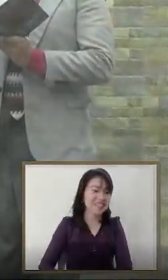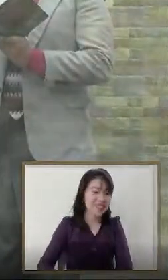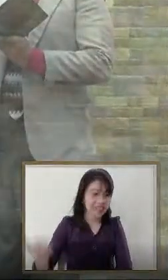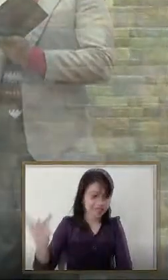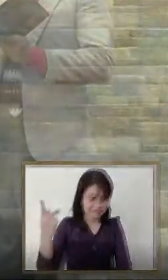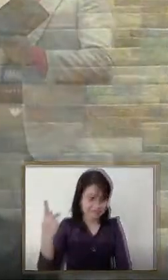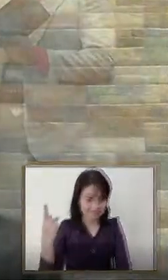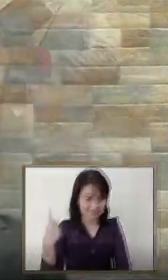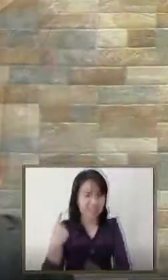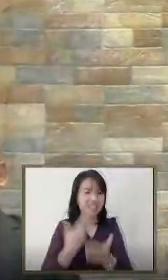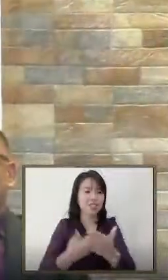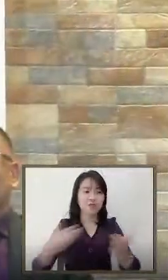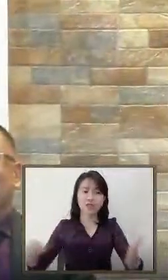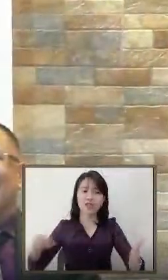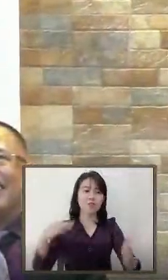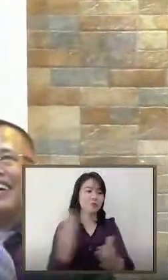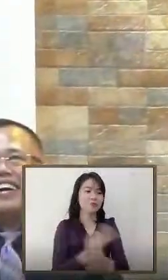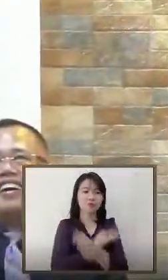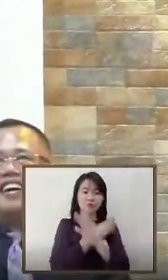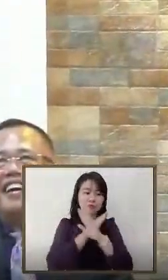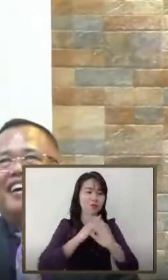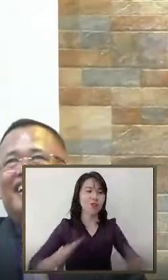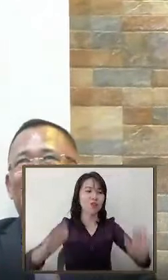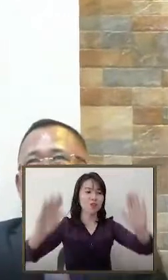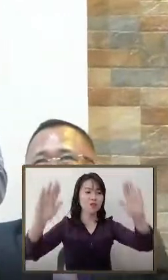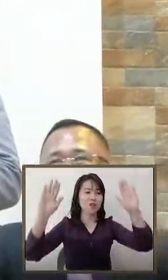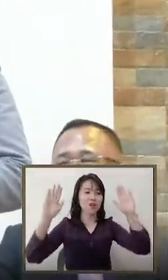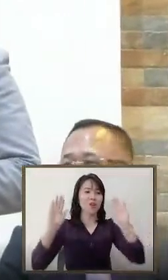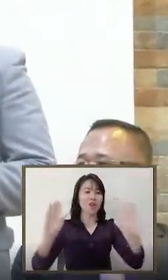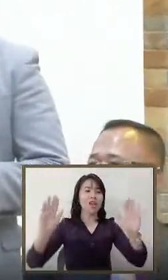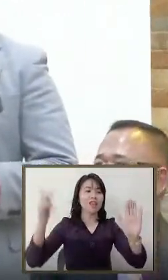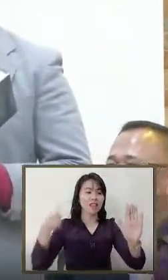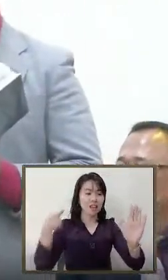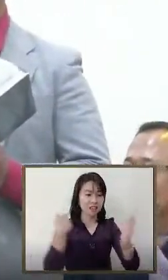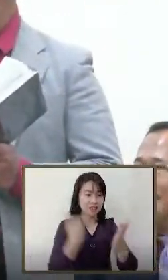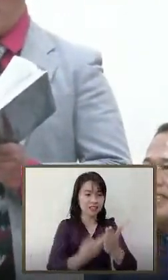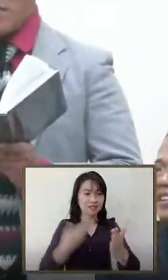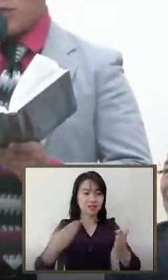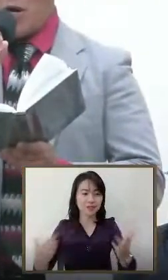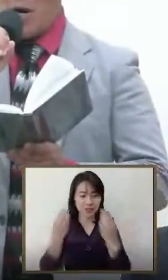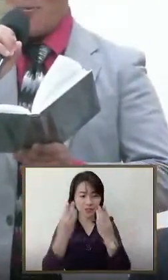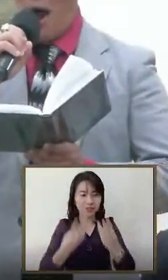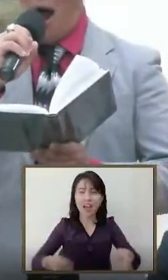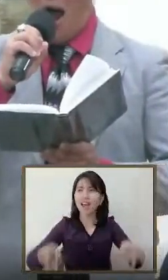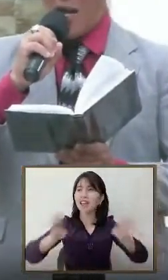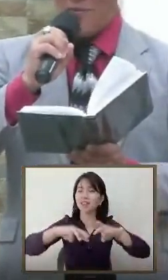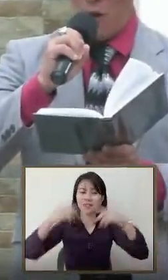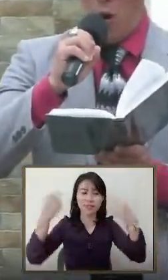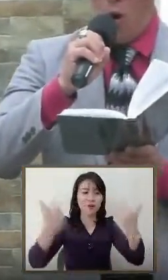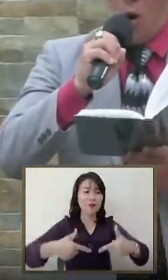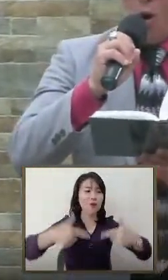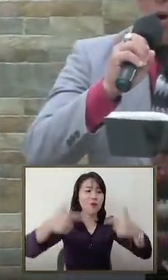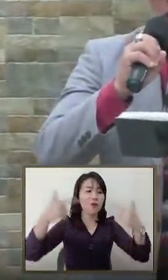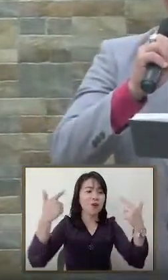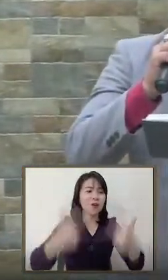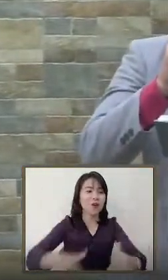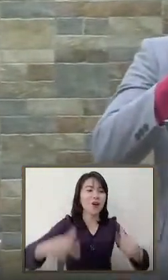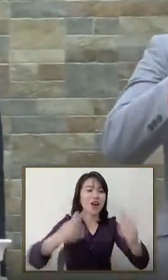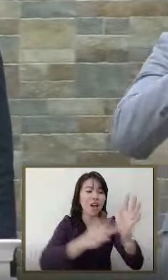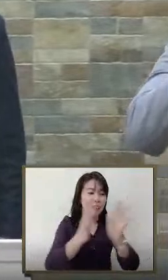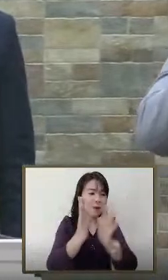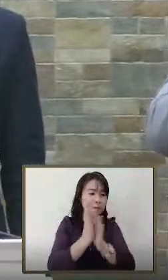ground. There are things we won't give over. There are things worth fighting